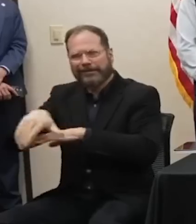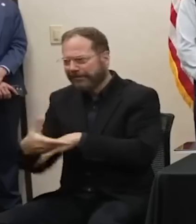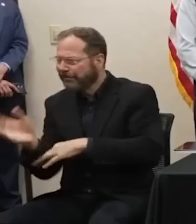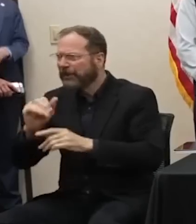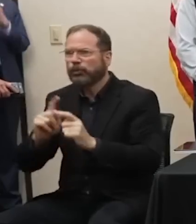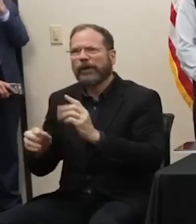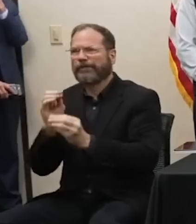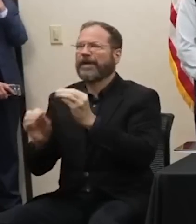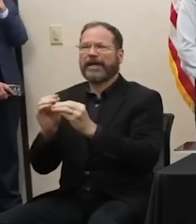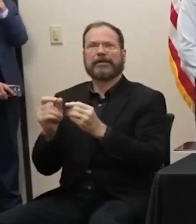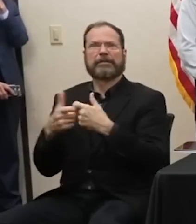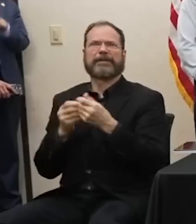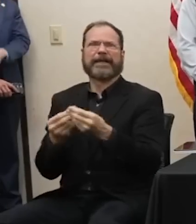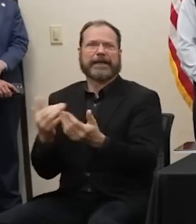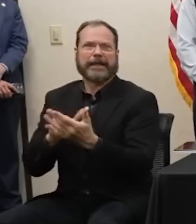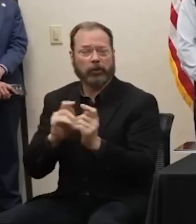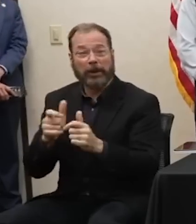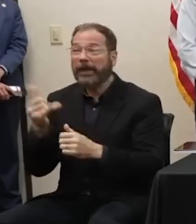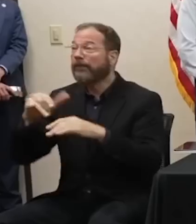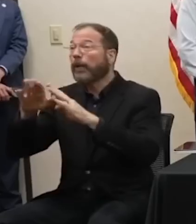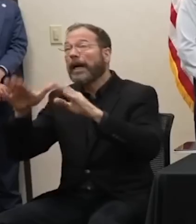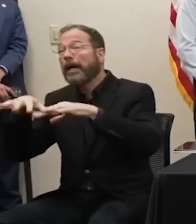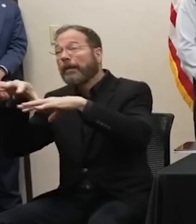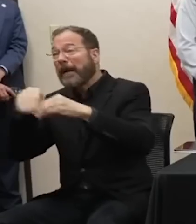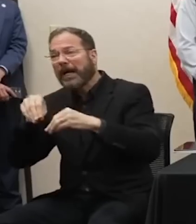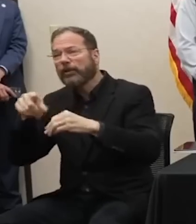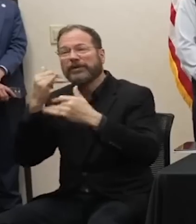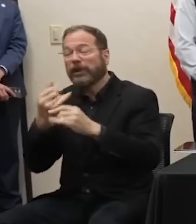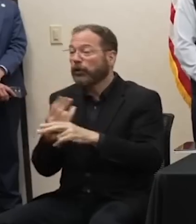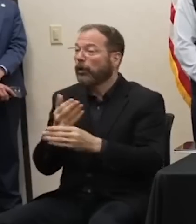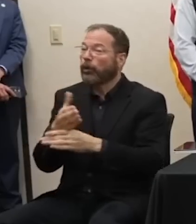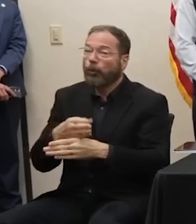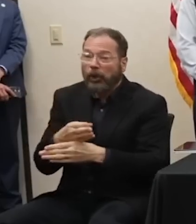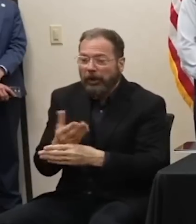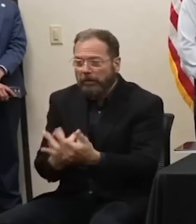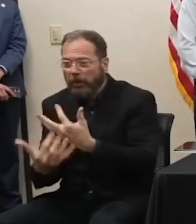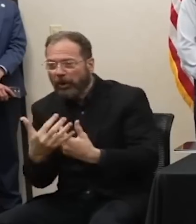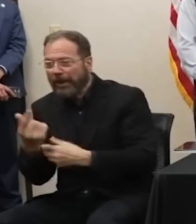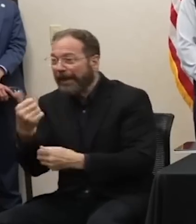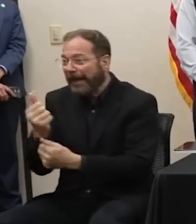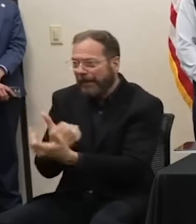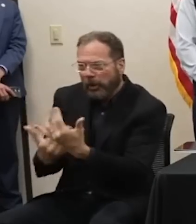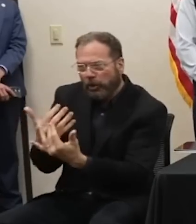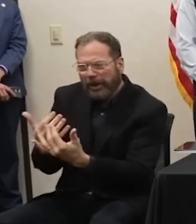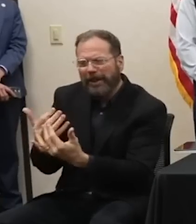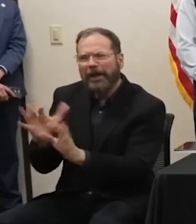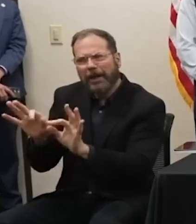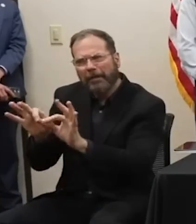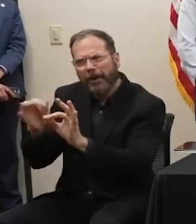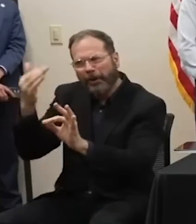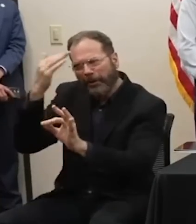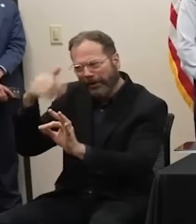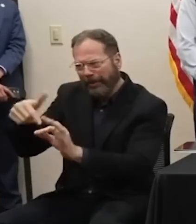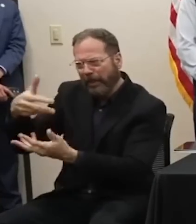possible. If your house loses power and you decide to use a wood-burning or gas-burning appliance, please be very mindful of carbon